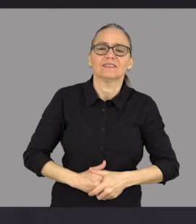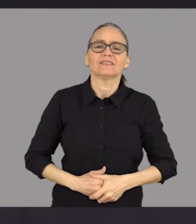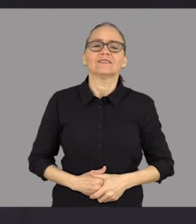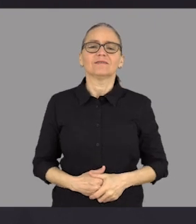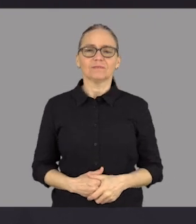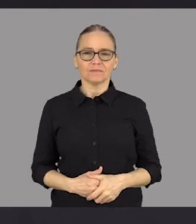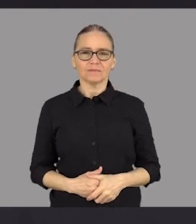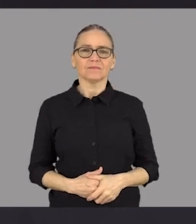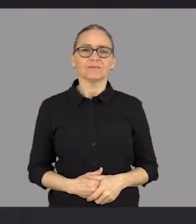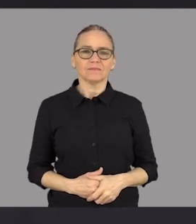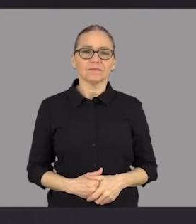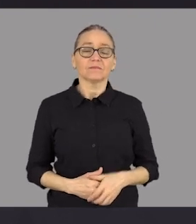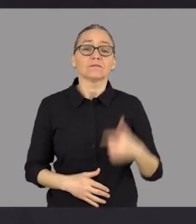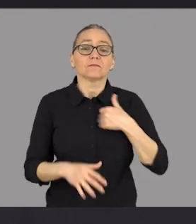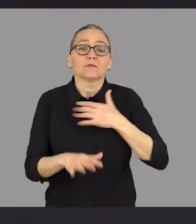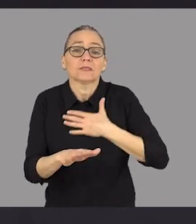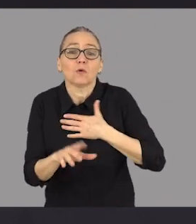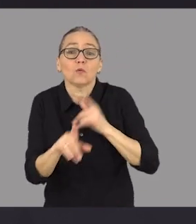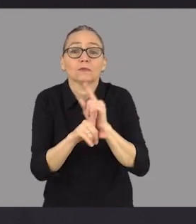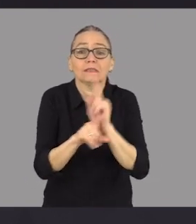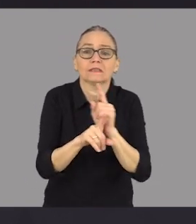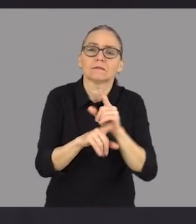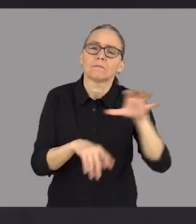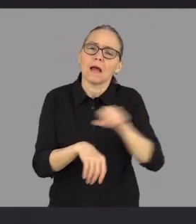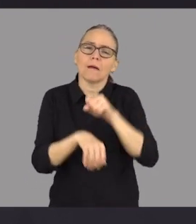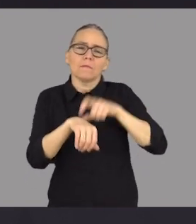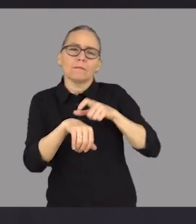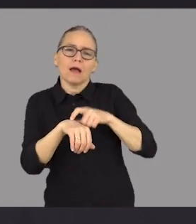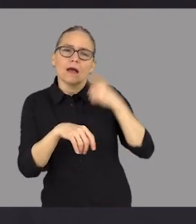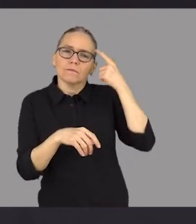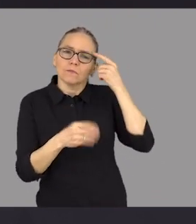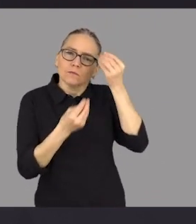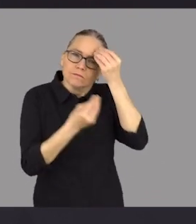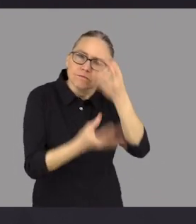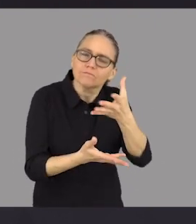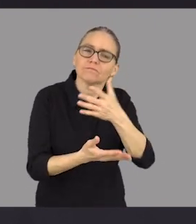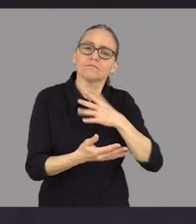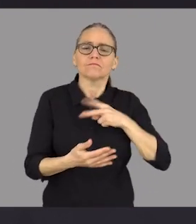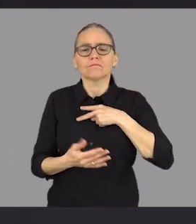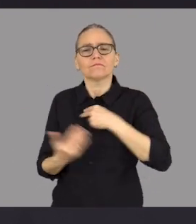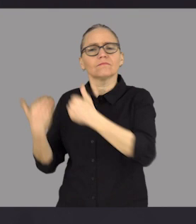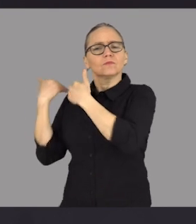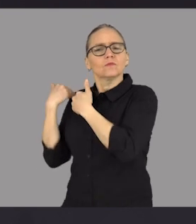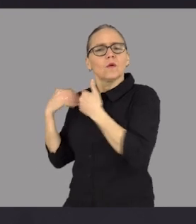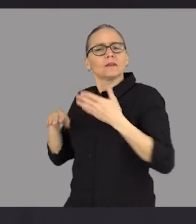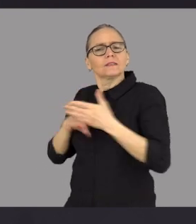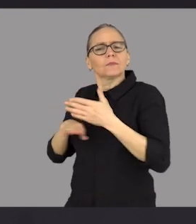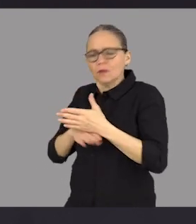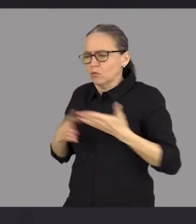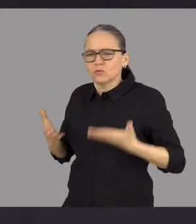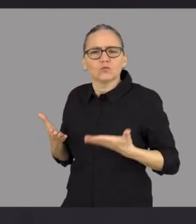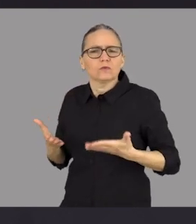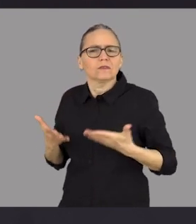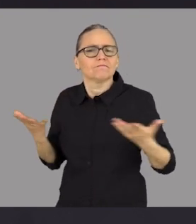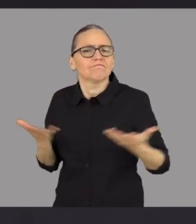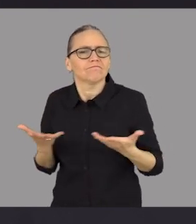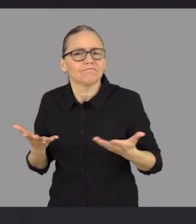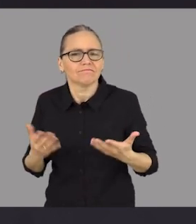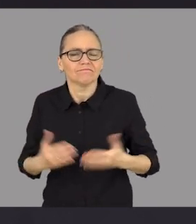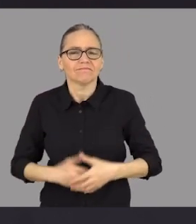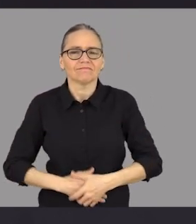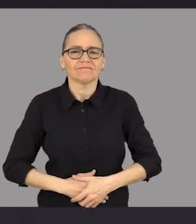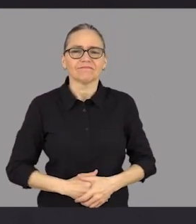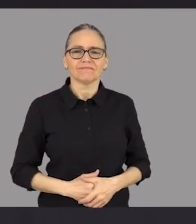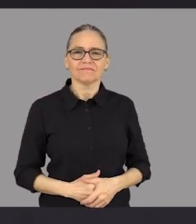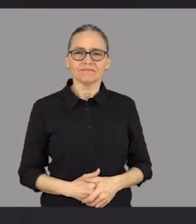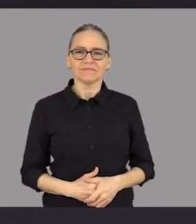I'd also like to take a moment to highlight our accessibility features for today. Closed captioning is available in